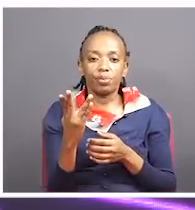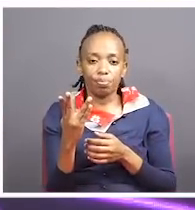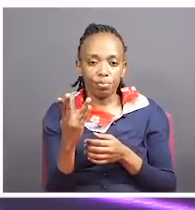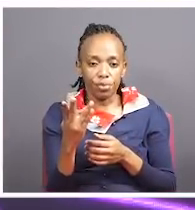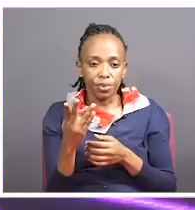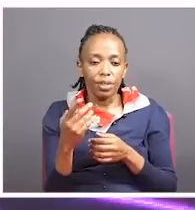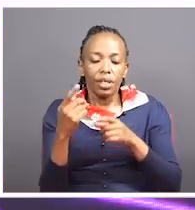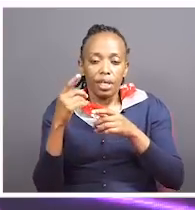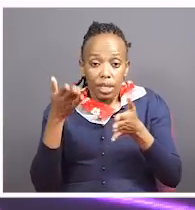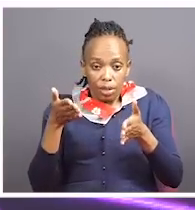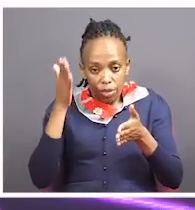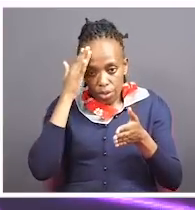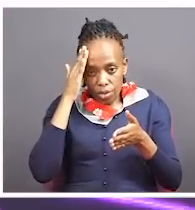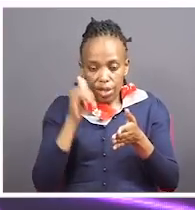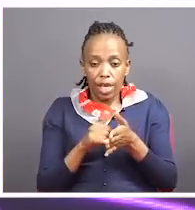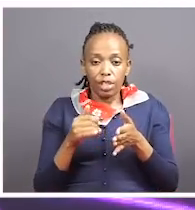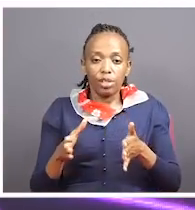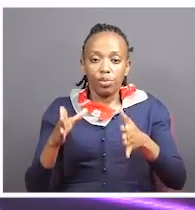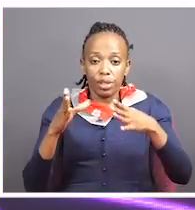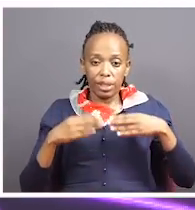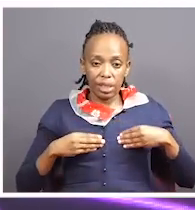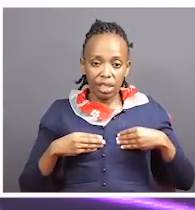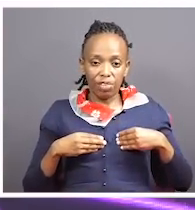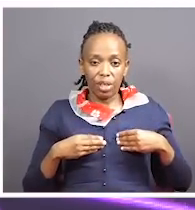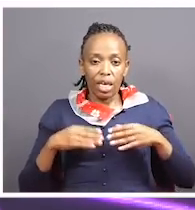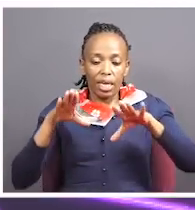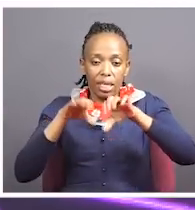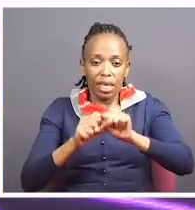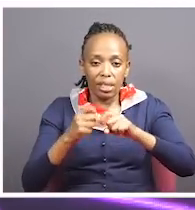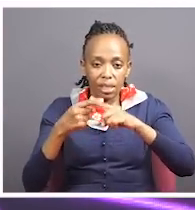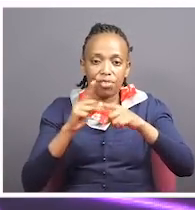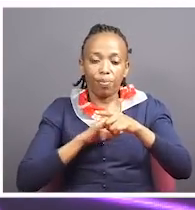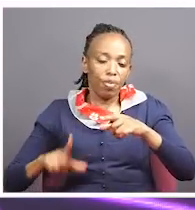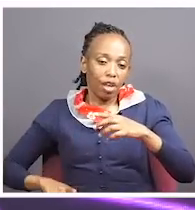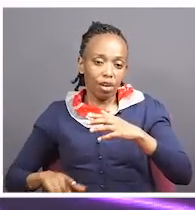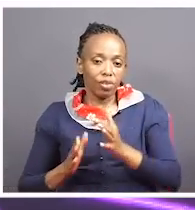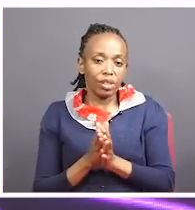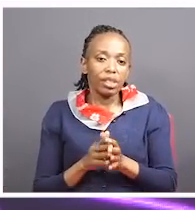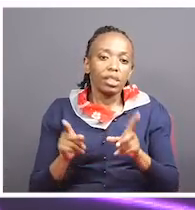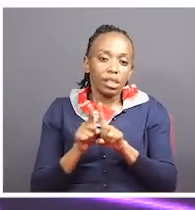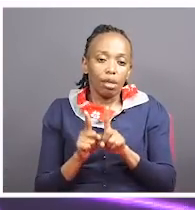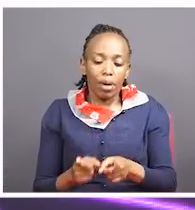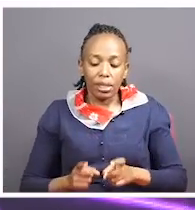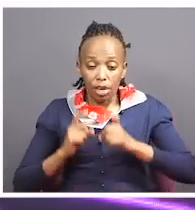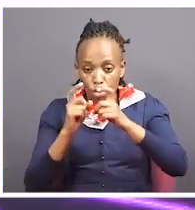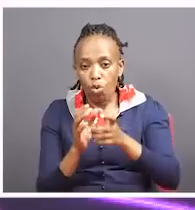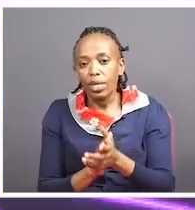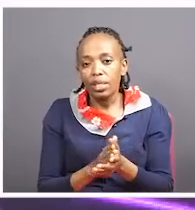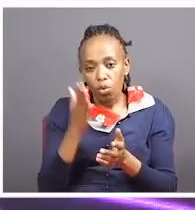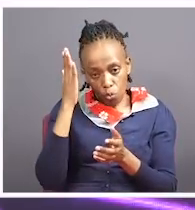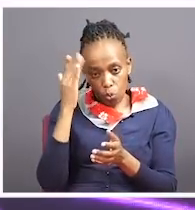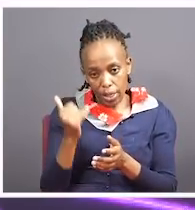24, since you know that you will receive an inheritance from the Lord as a